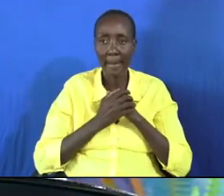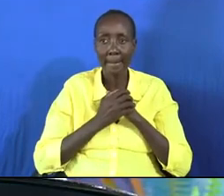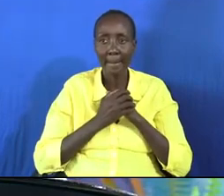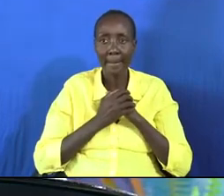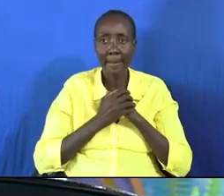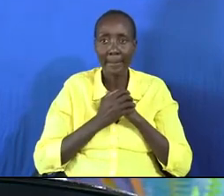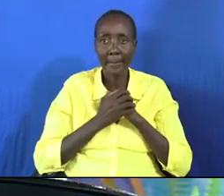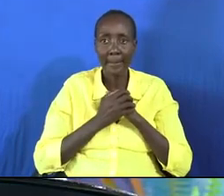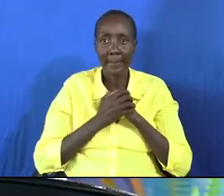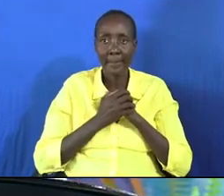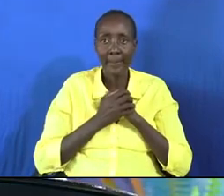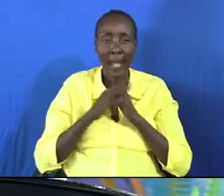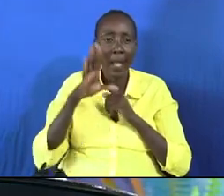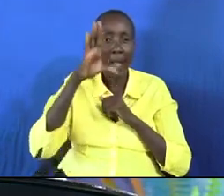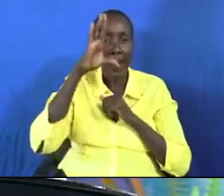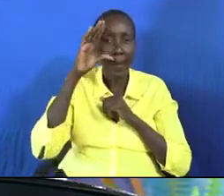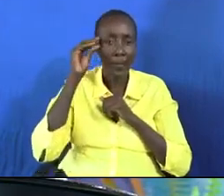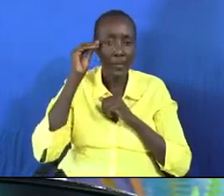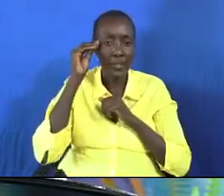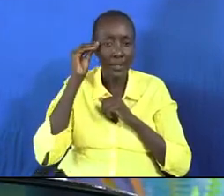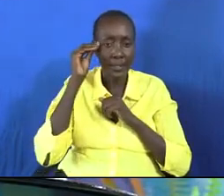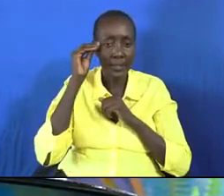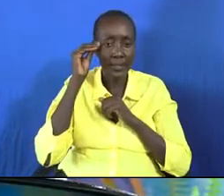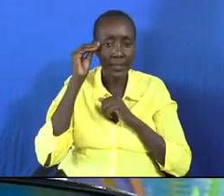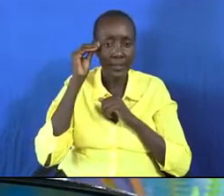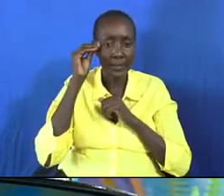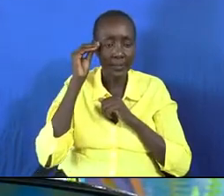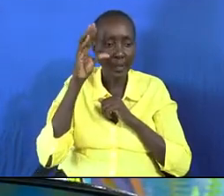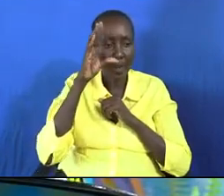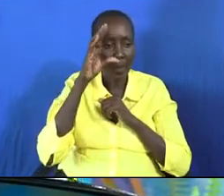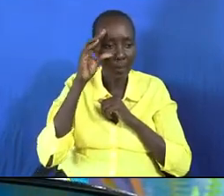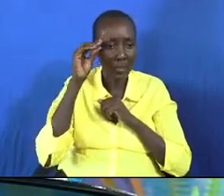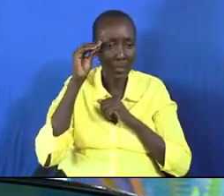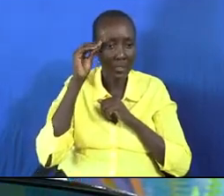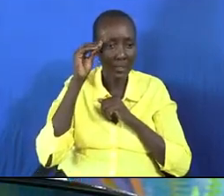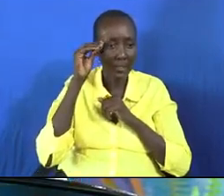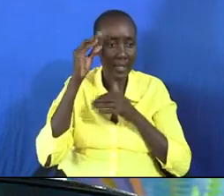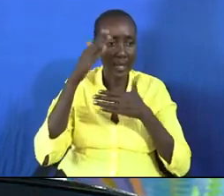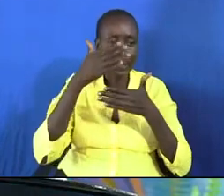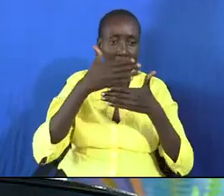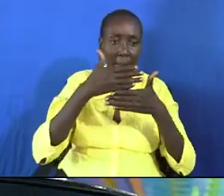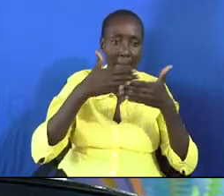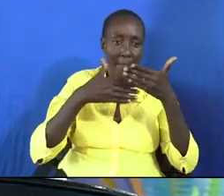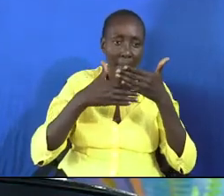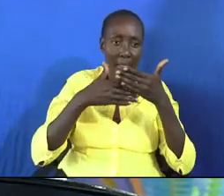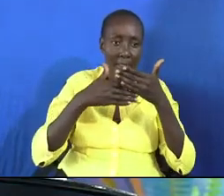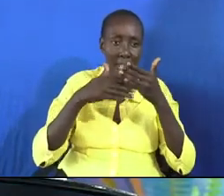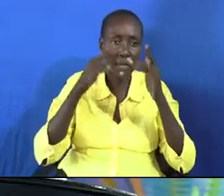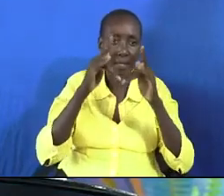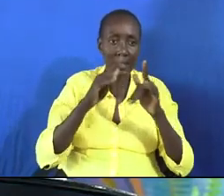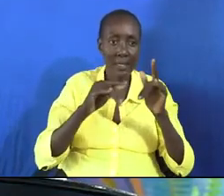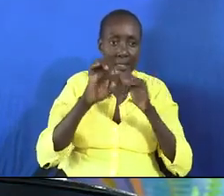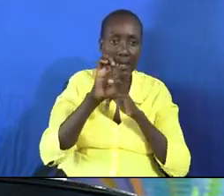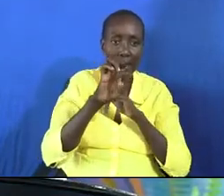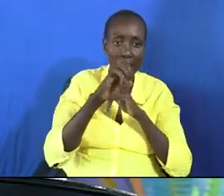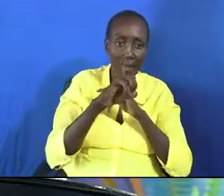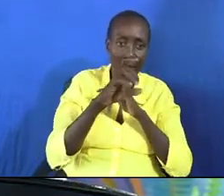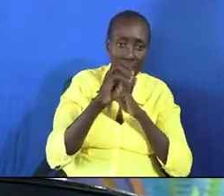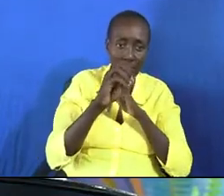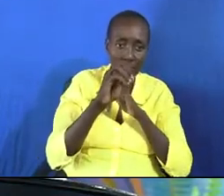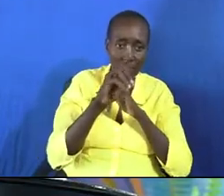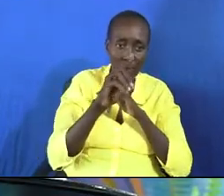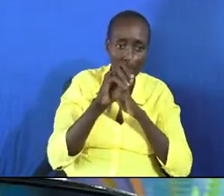At this time, Moses had erected a tent of meetings outside the